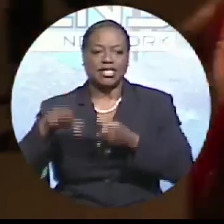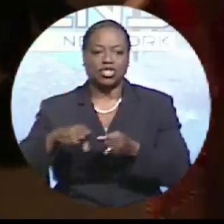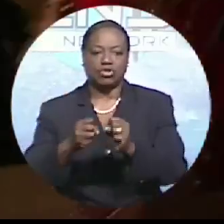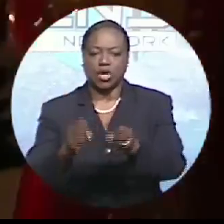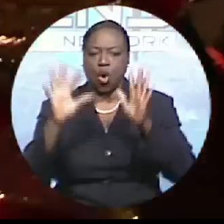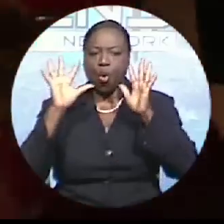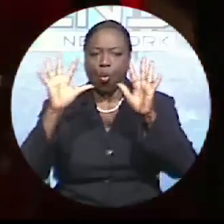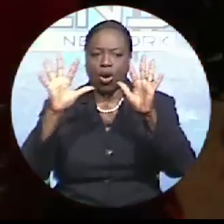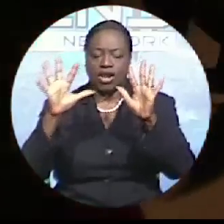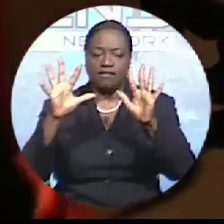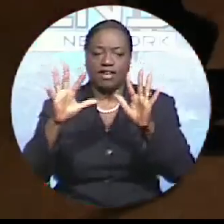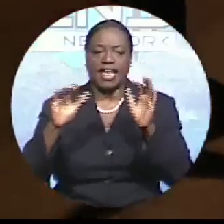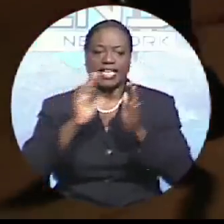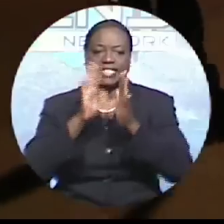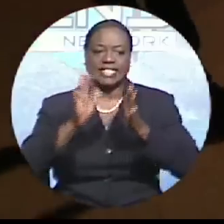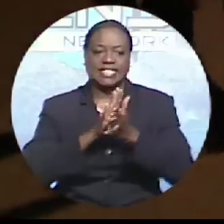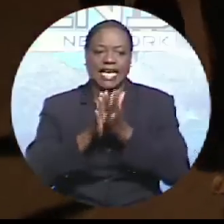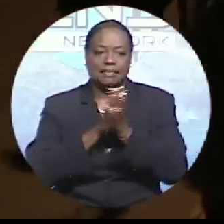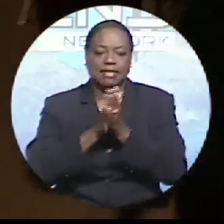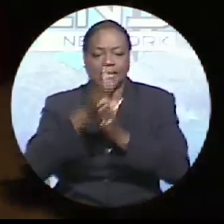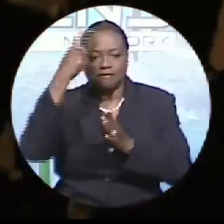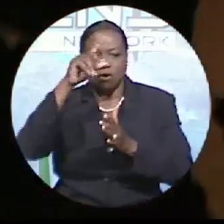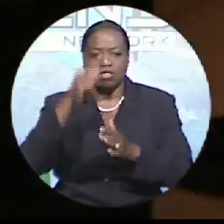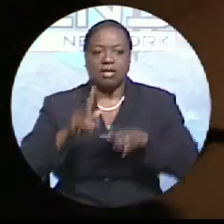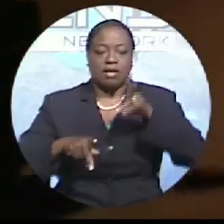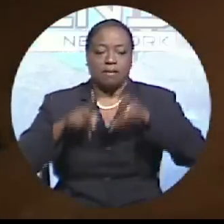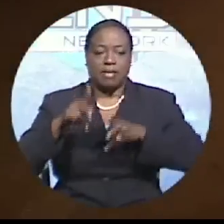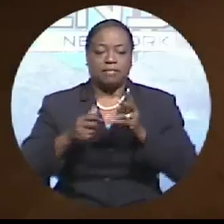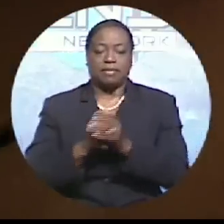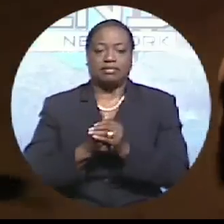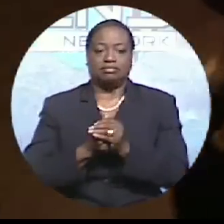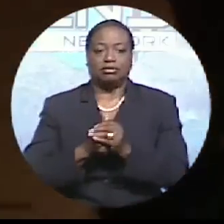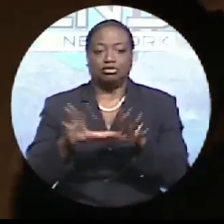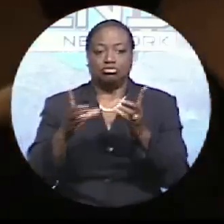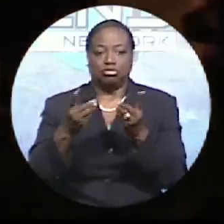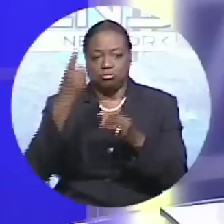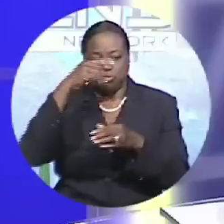people. And we really needed something to do for Easter.